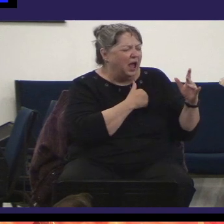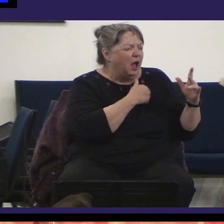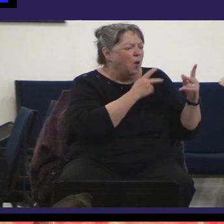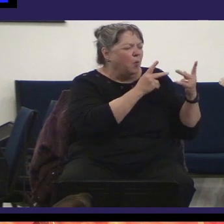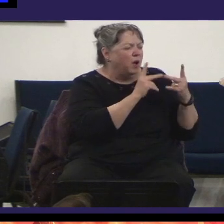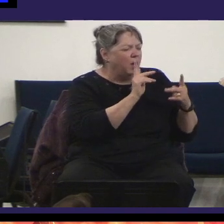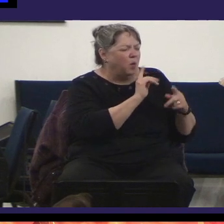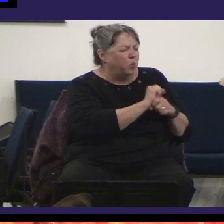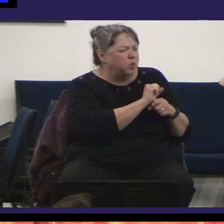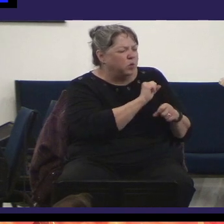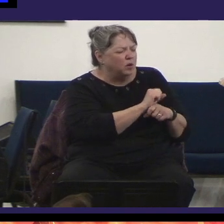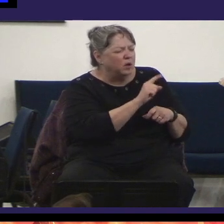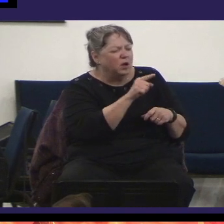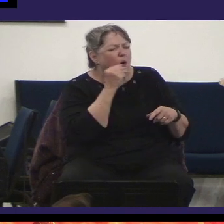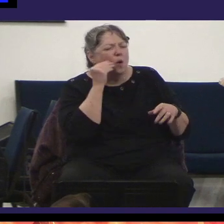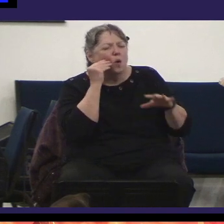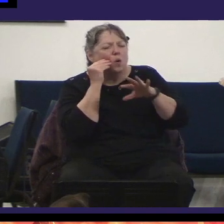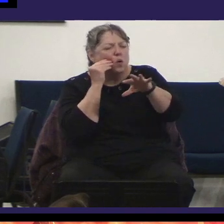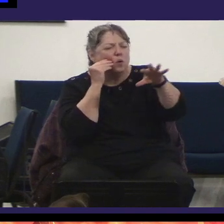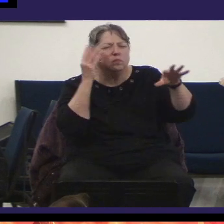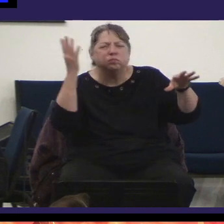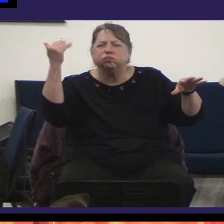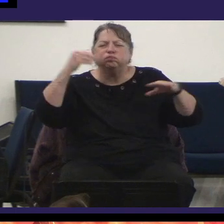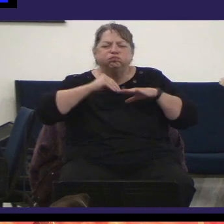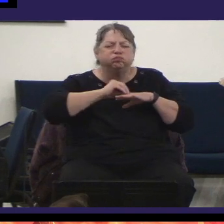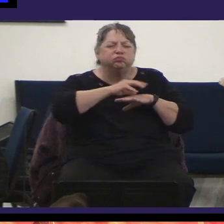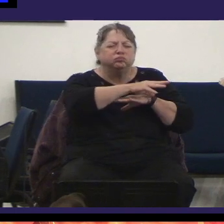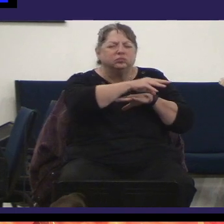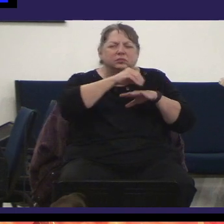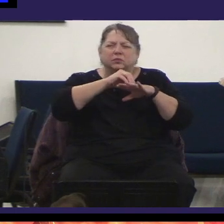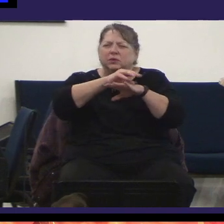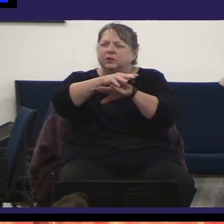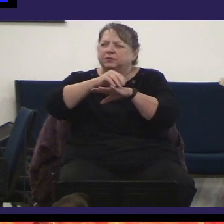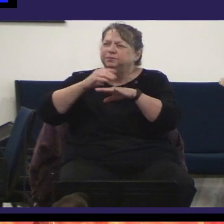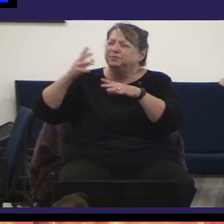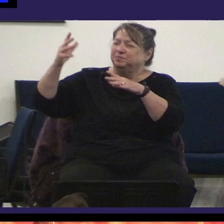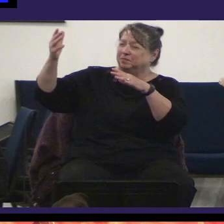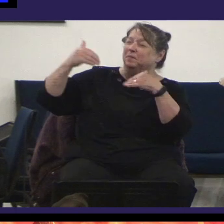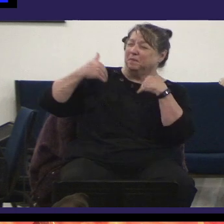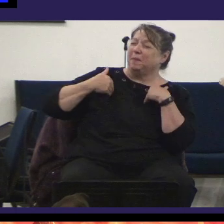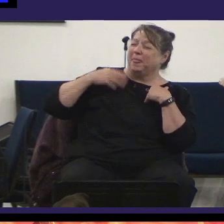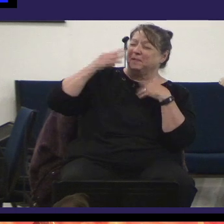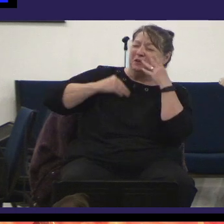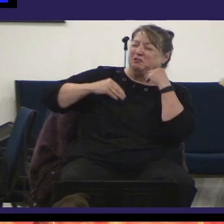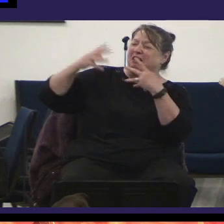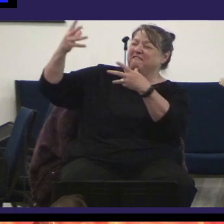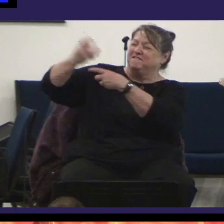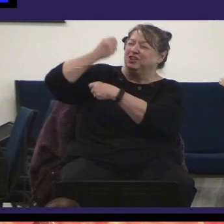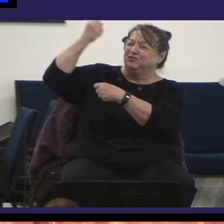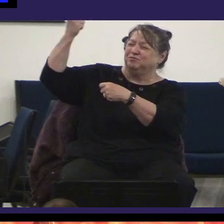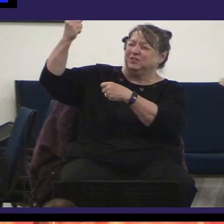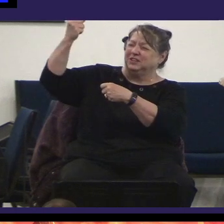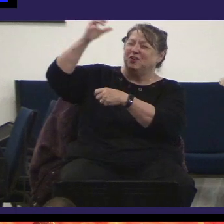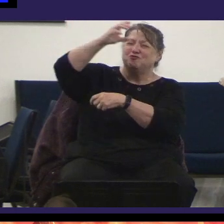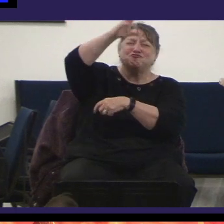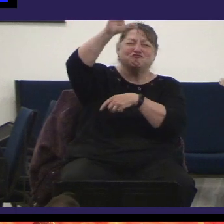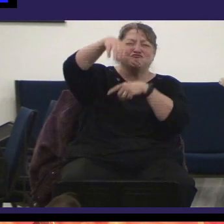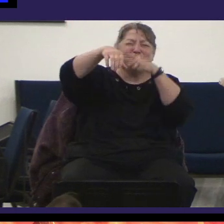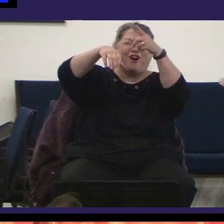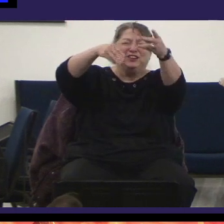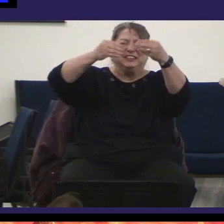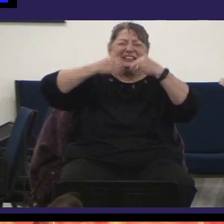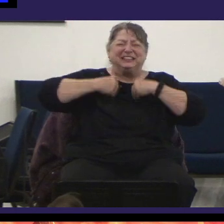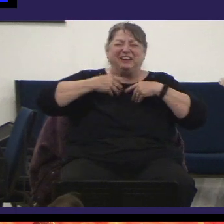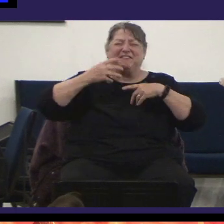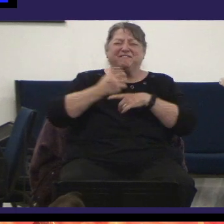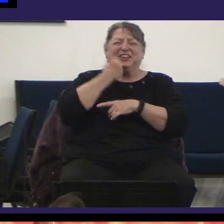our homes. In Jesus' name, we declare the victory of the cross over every satanic trap and